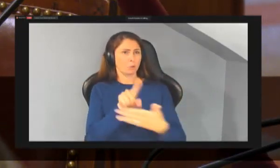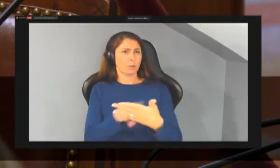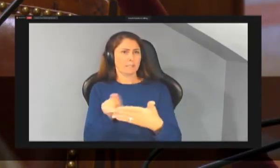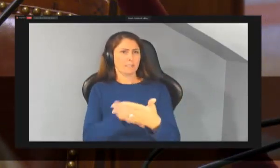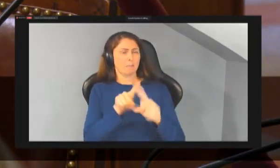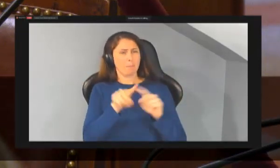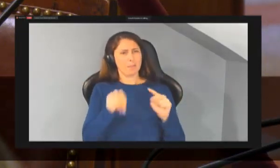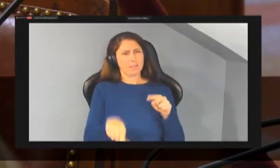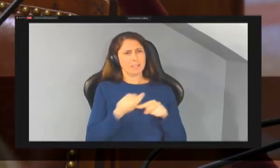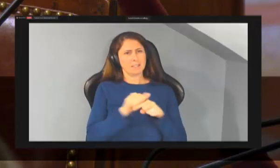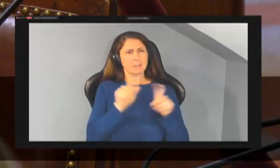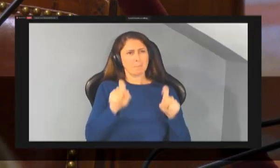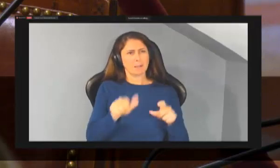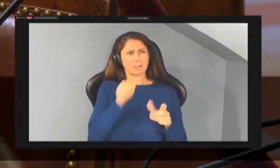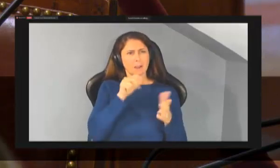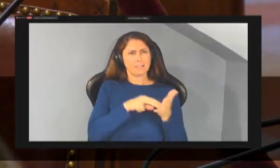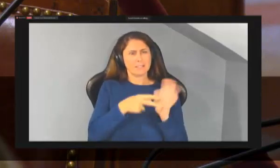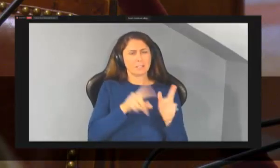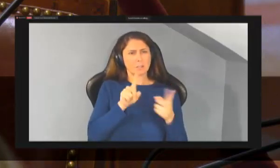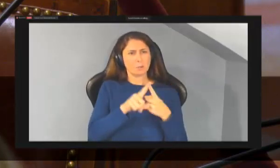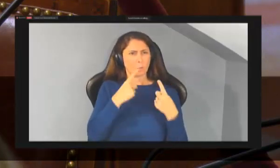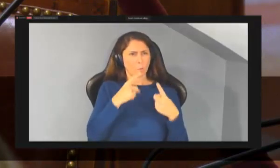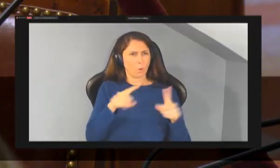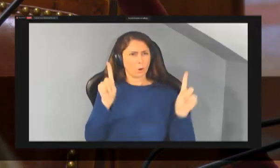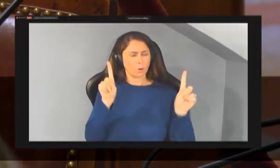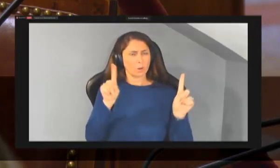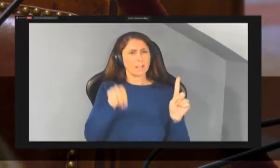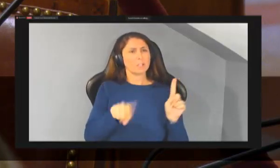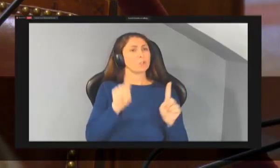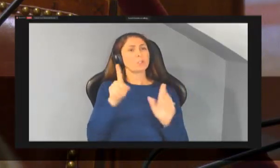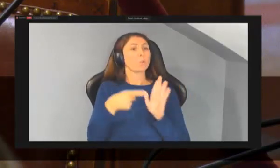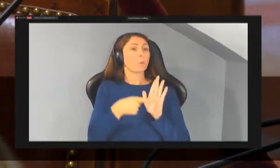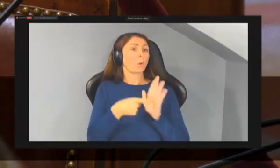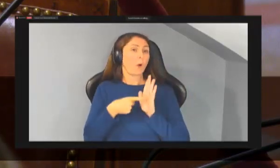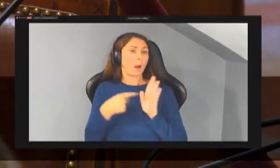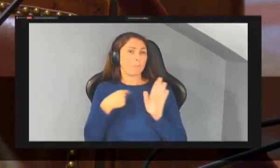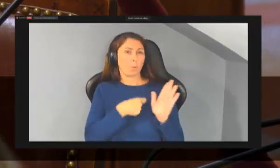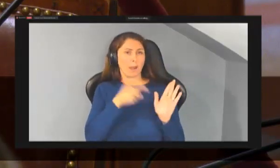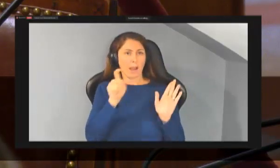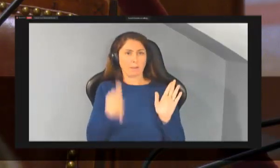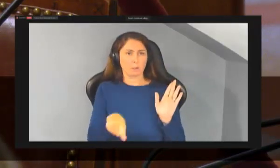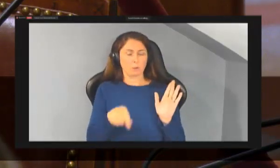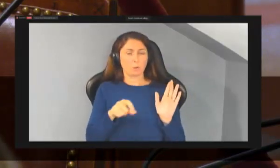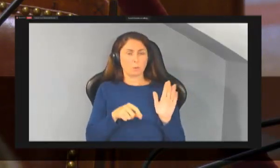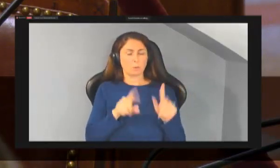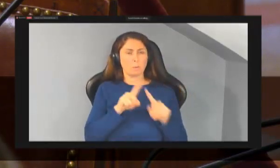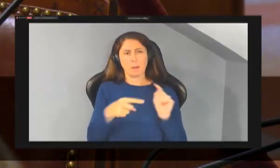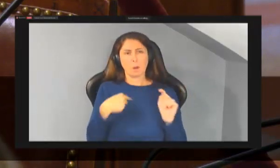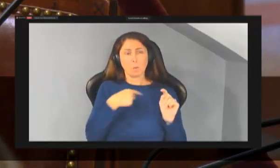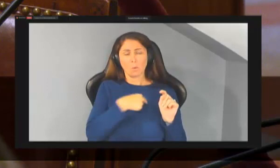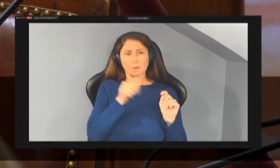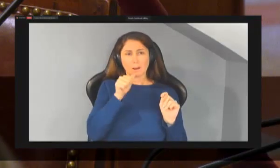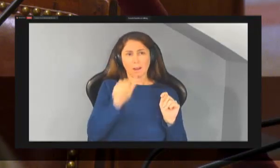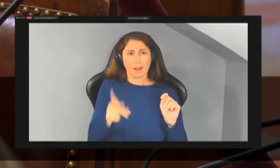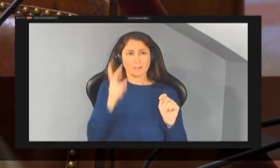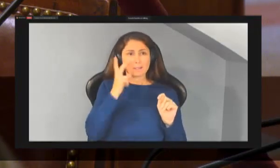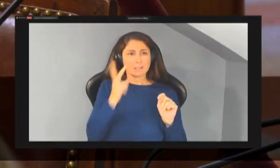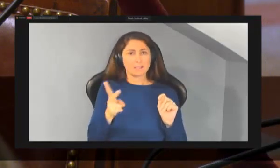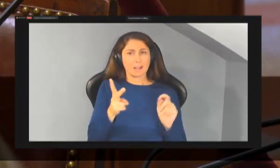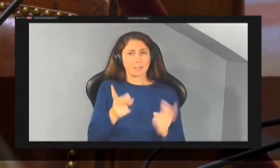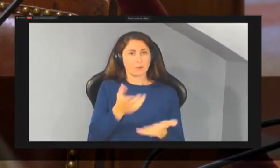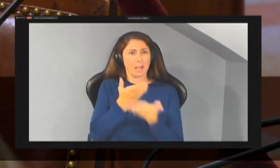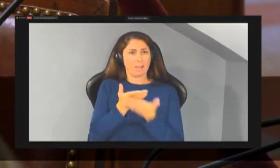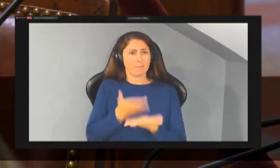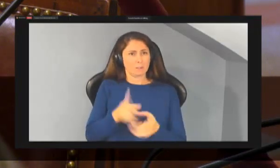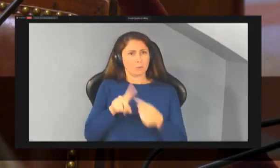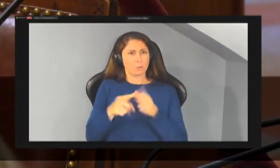pilot is unintended to work. It's just a requirement that we have to do. But we're not seeing that there's been evidence to demonstrate